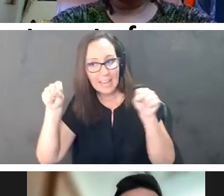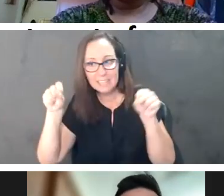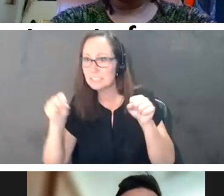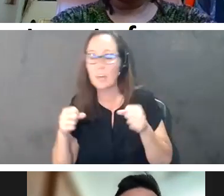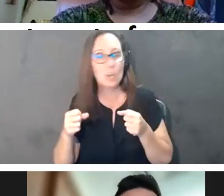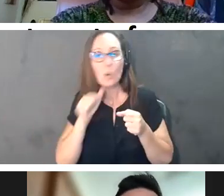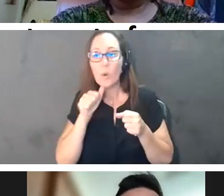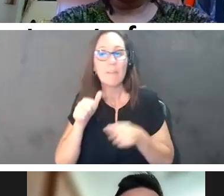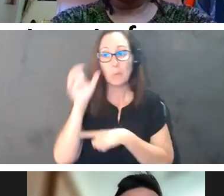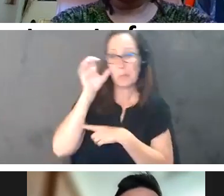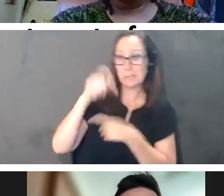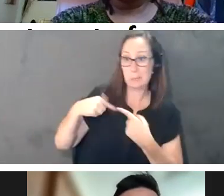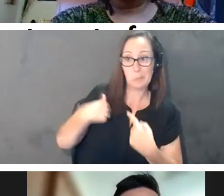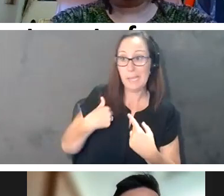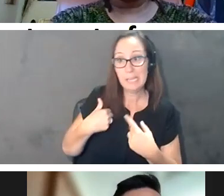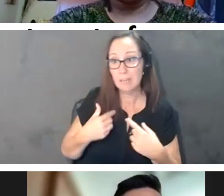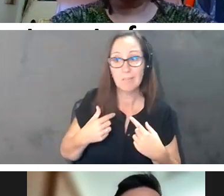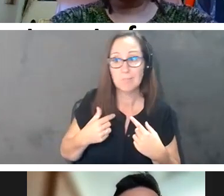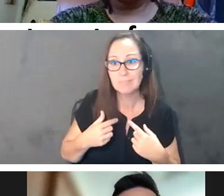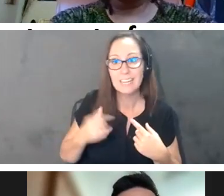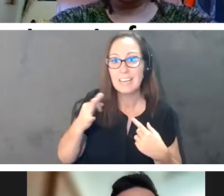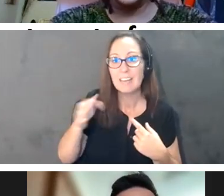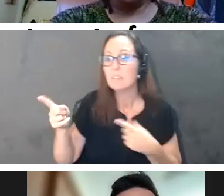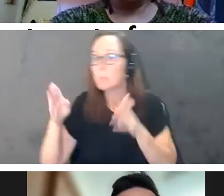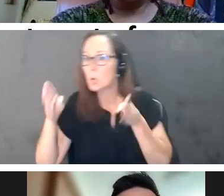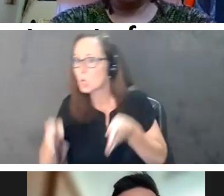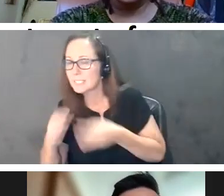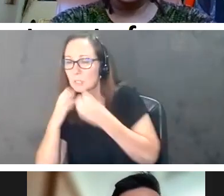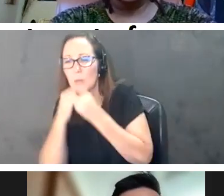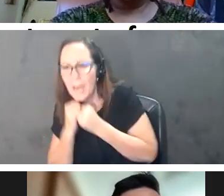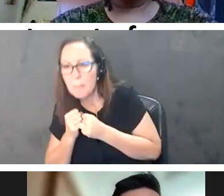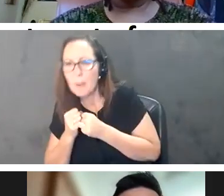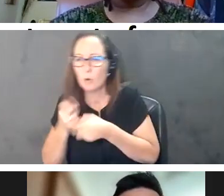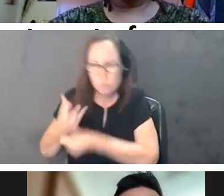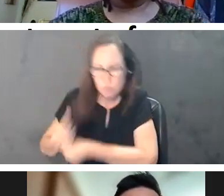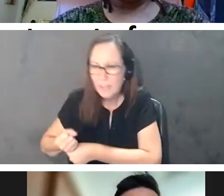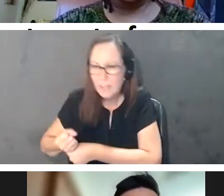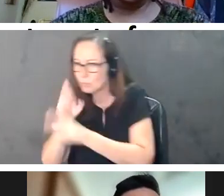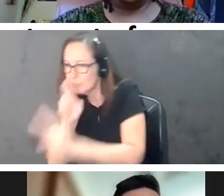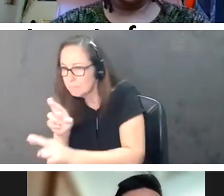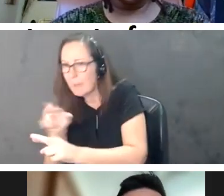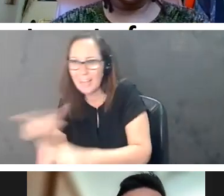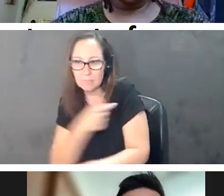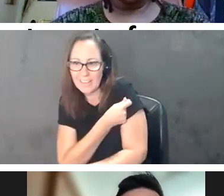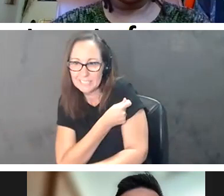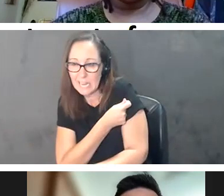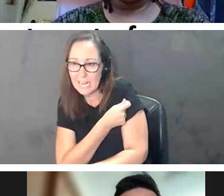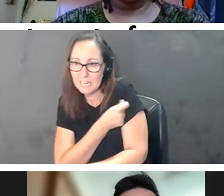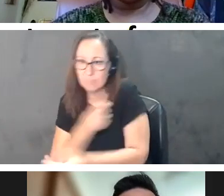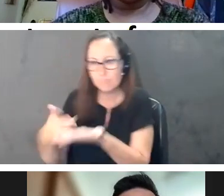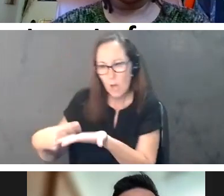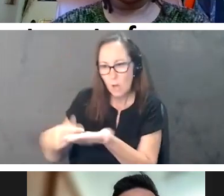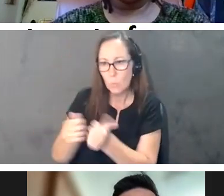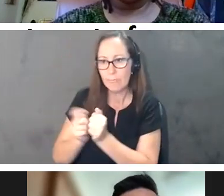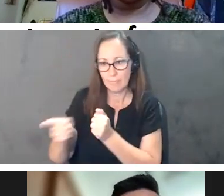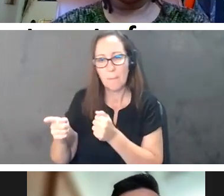to me. If there's somebody out there that you know, it's very likely that someone you care about, someone you trust, someone you respect has been vaccinated.